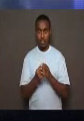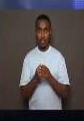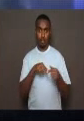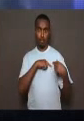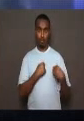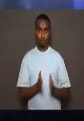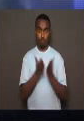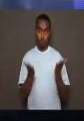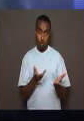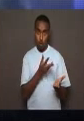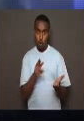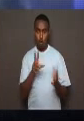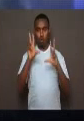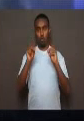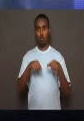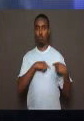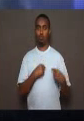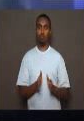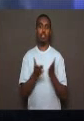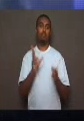fiction or non-fiction.